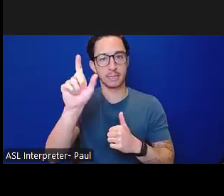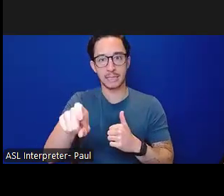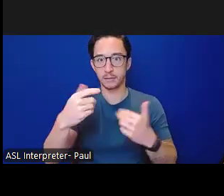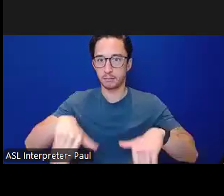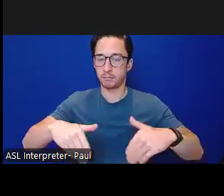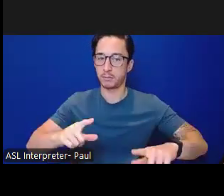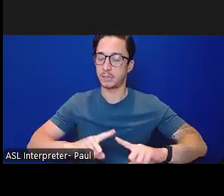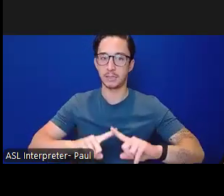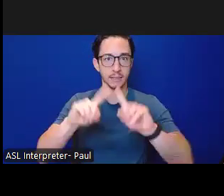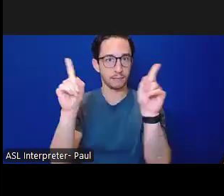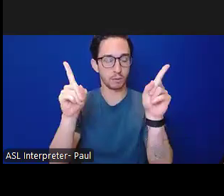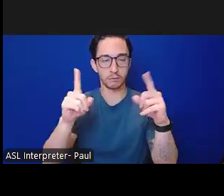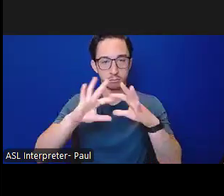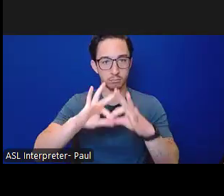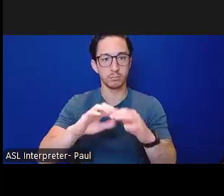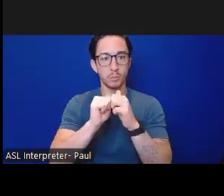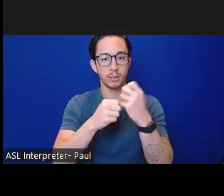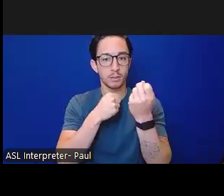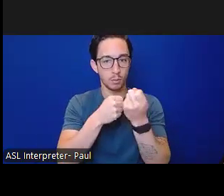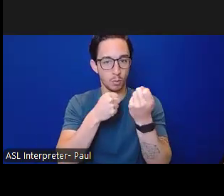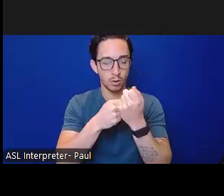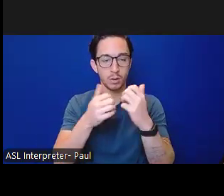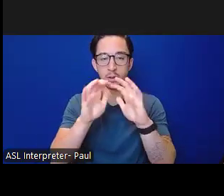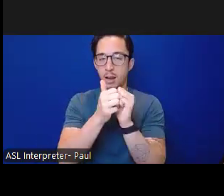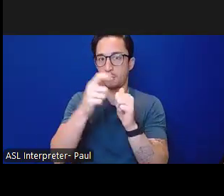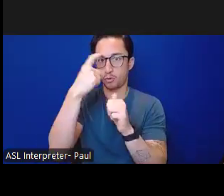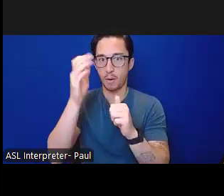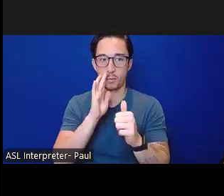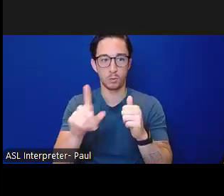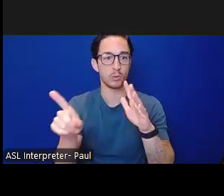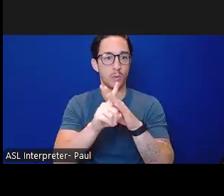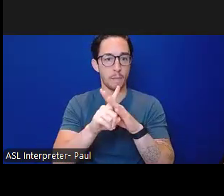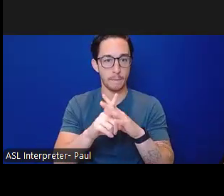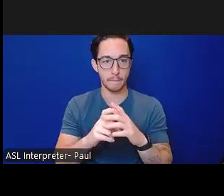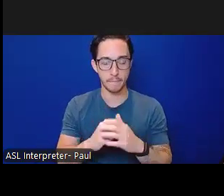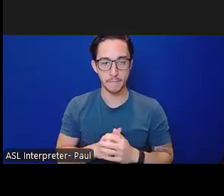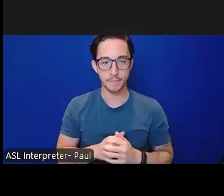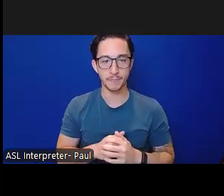different when it comes to support and how trauma shows up.